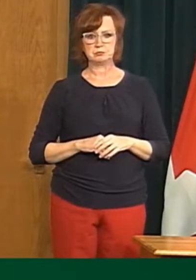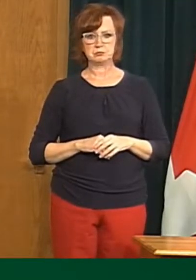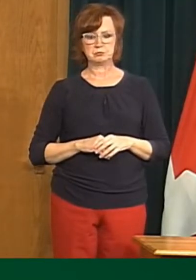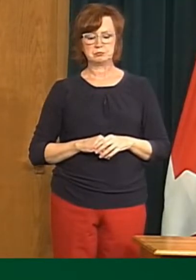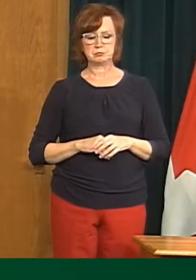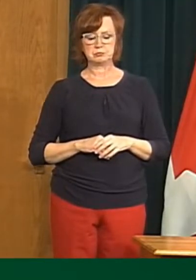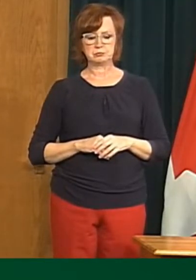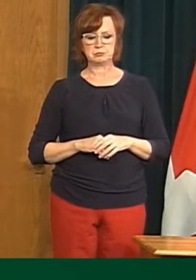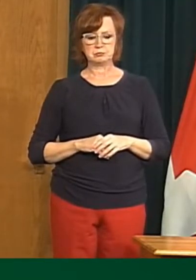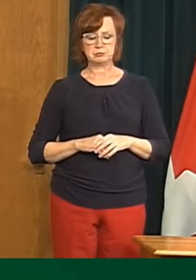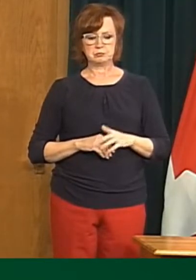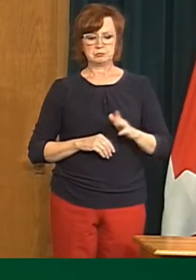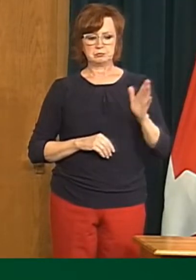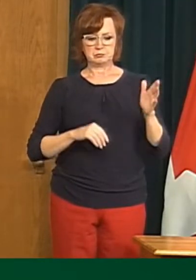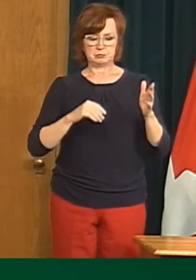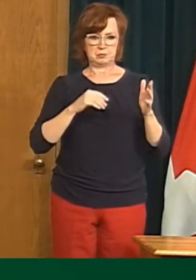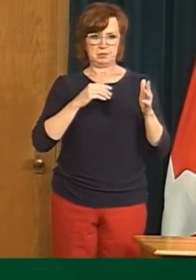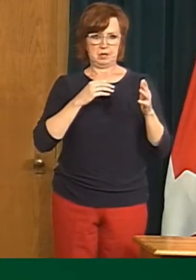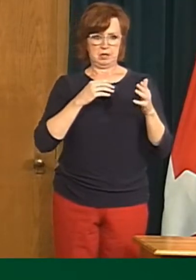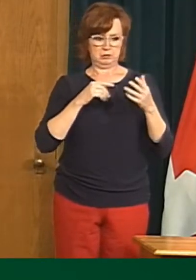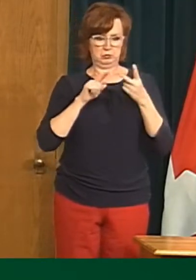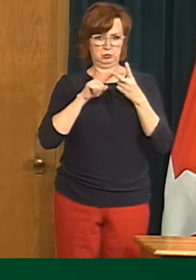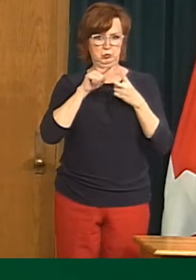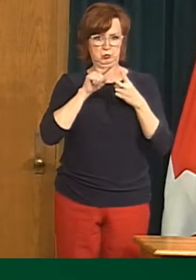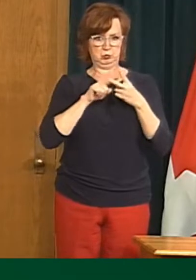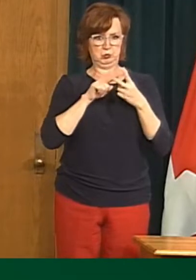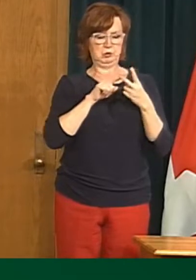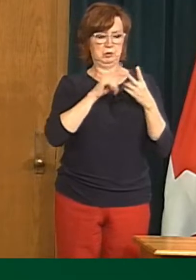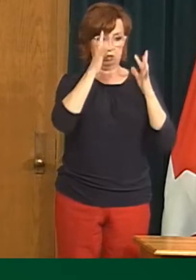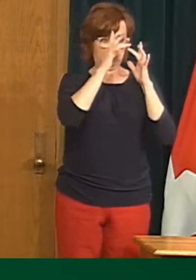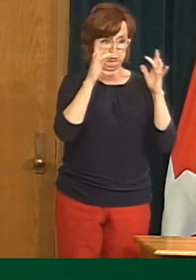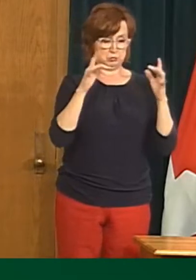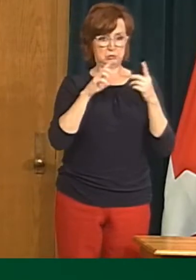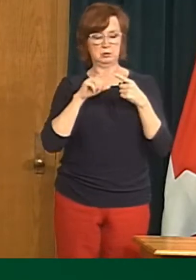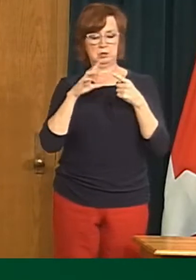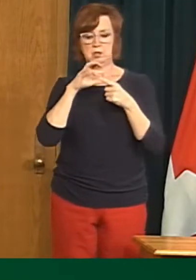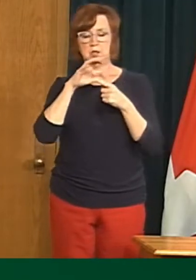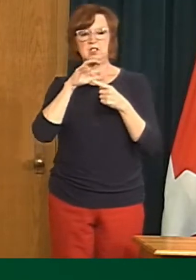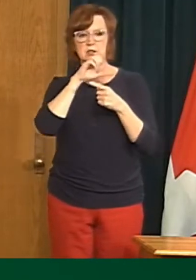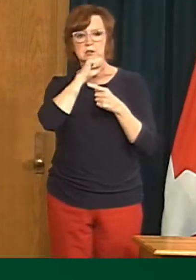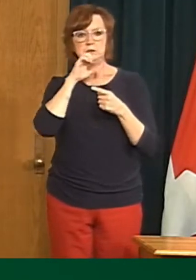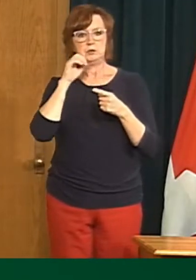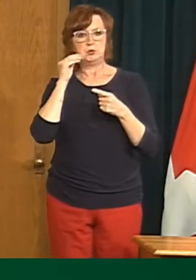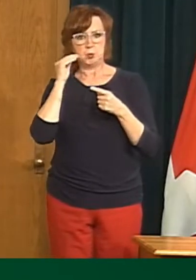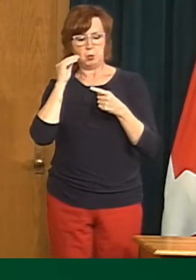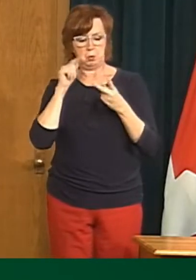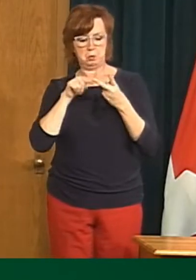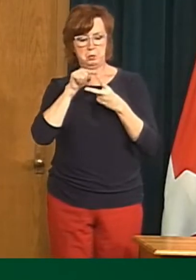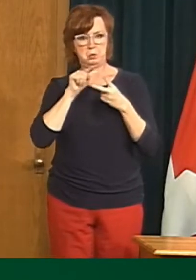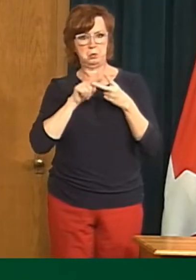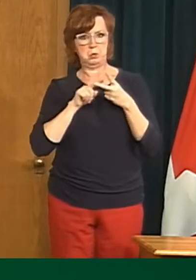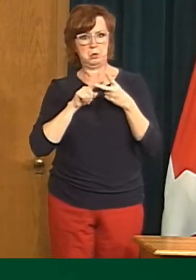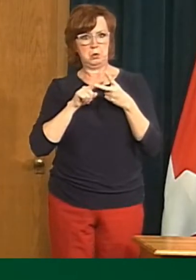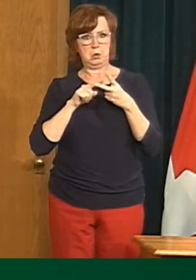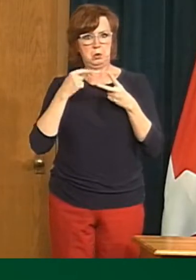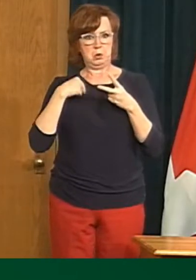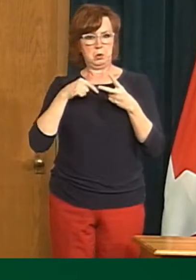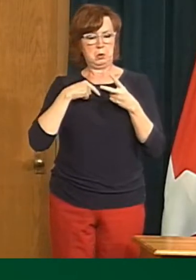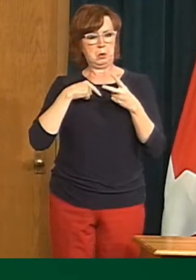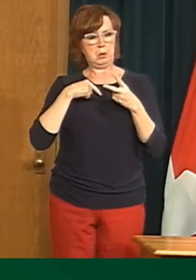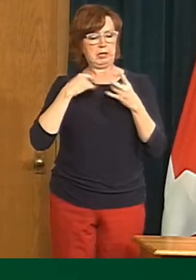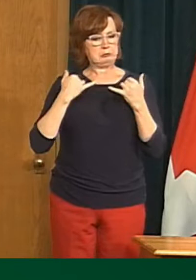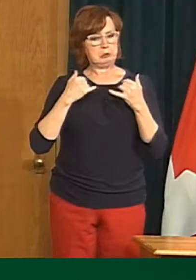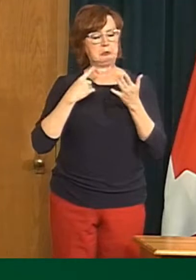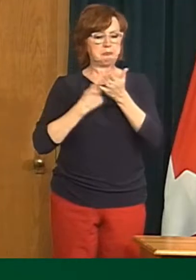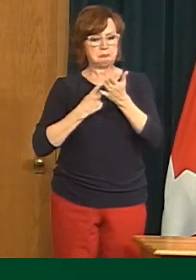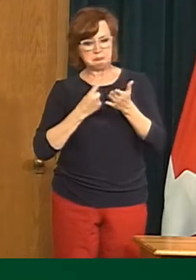that are happening in respect to both long-term care and acute care and other facilities where we're looking at expanding the opportunity for patients,